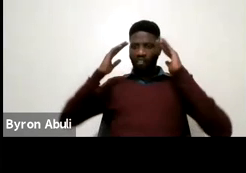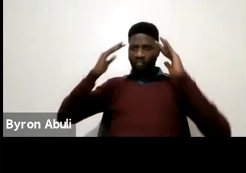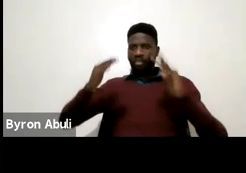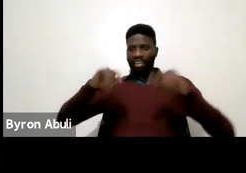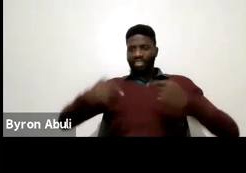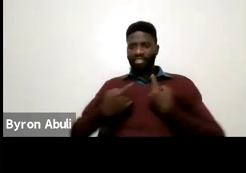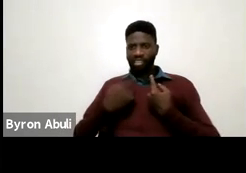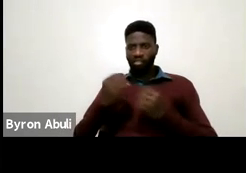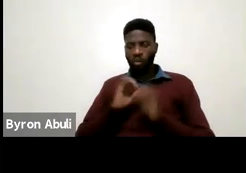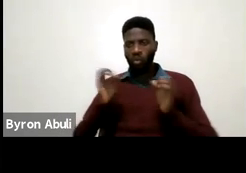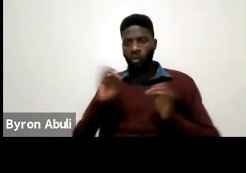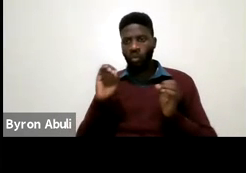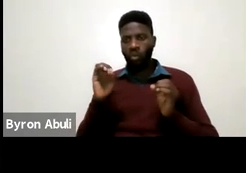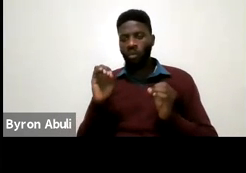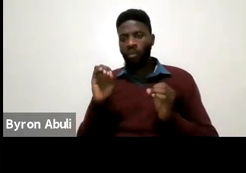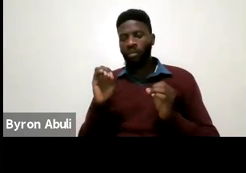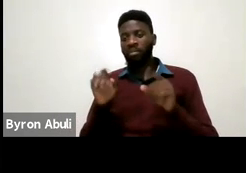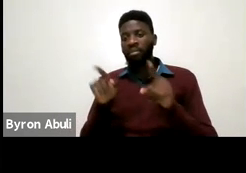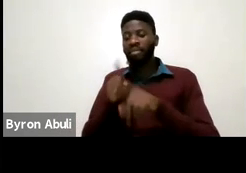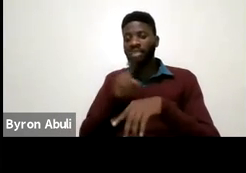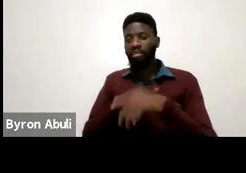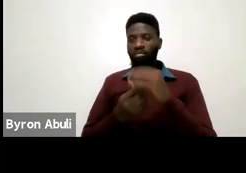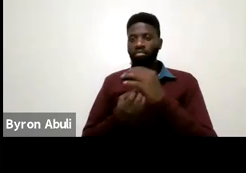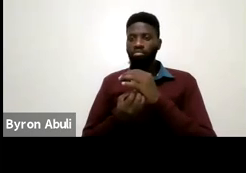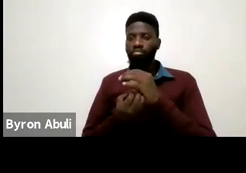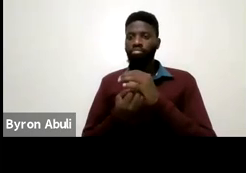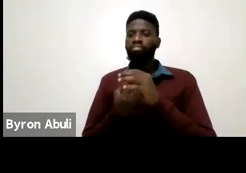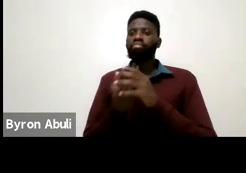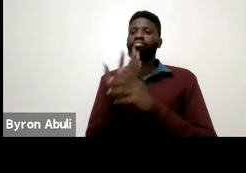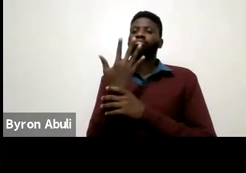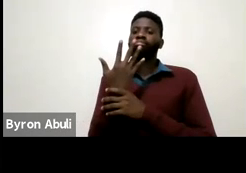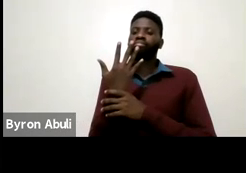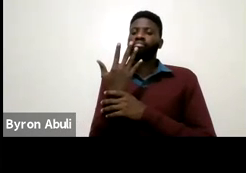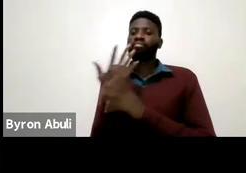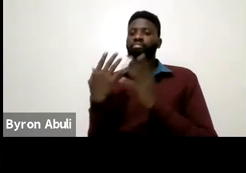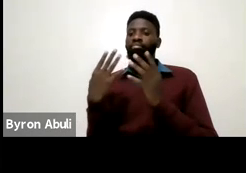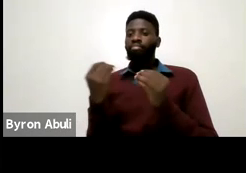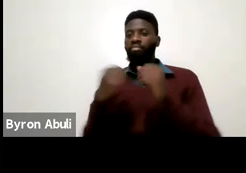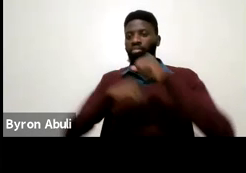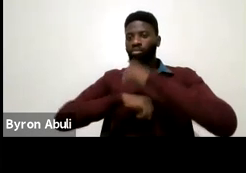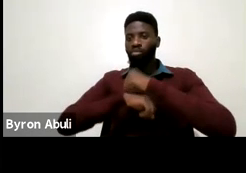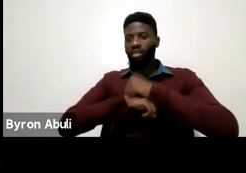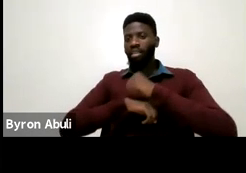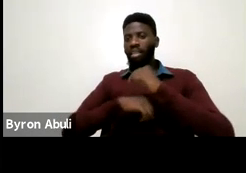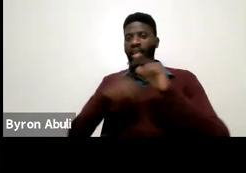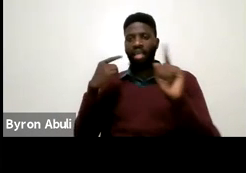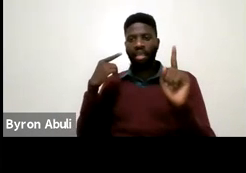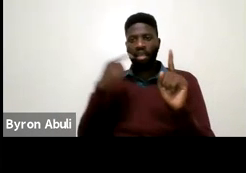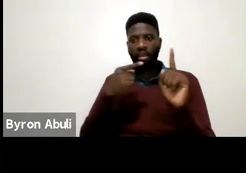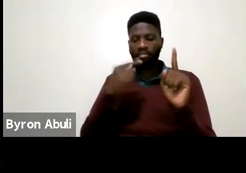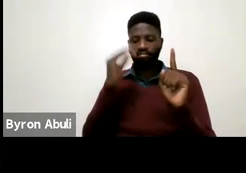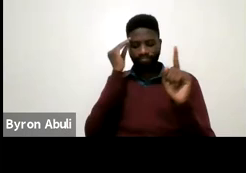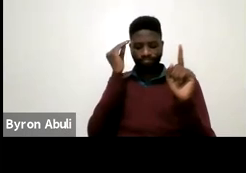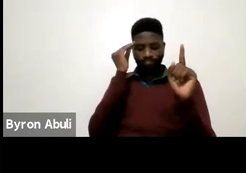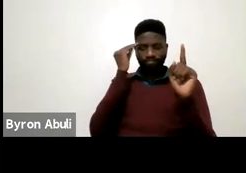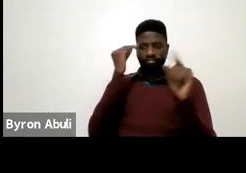devotion, that even as you grow, as you go to a school, you really want to see how you can use your knowledge to support others, inspire